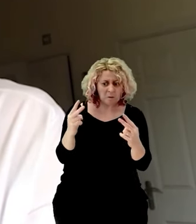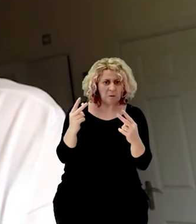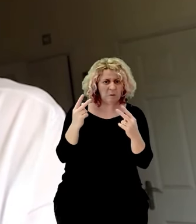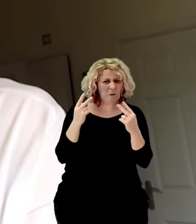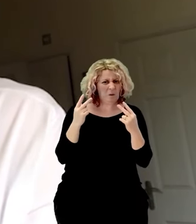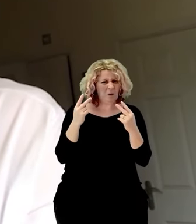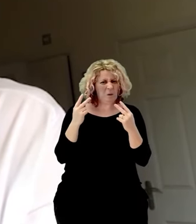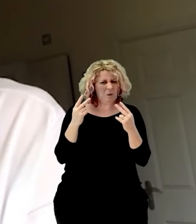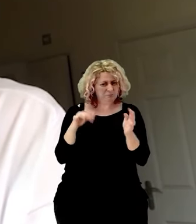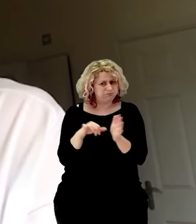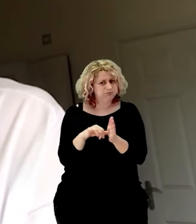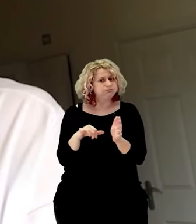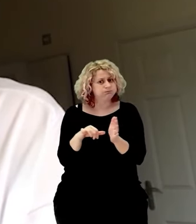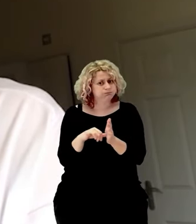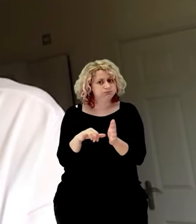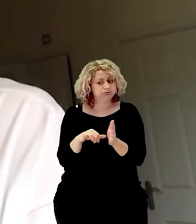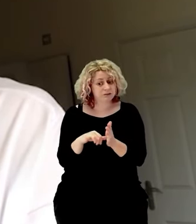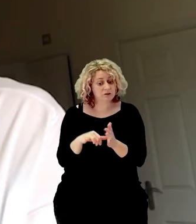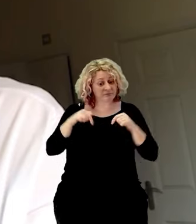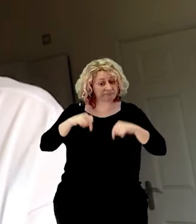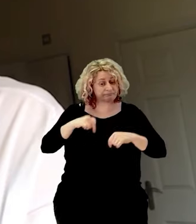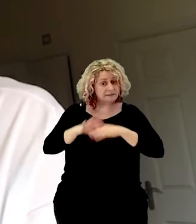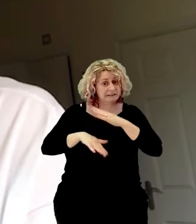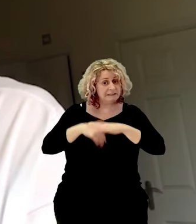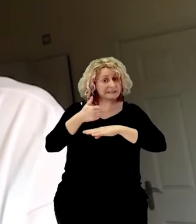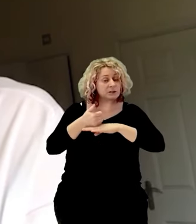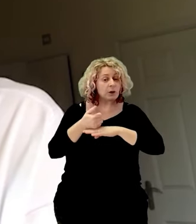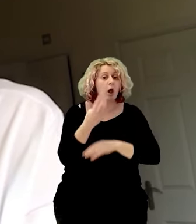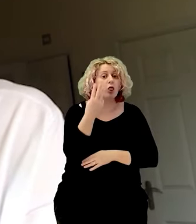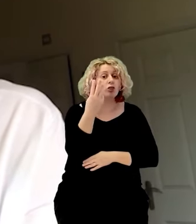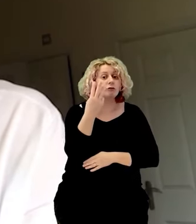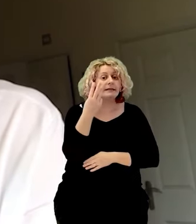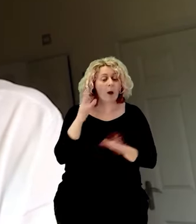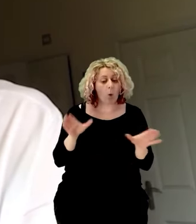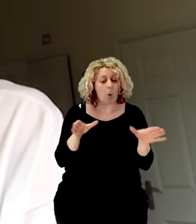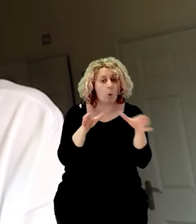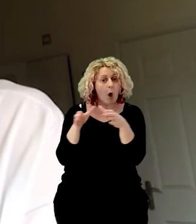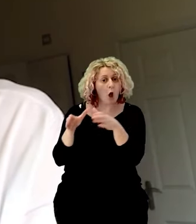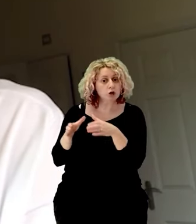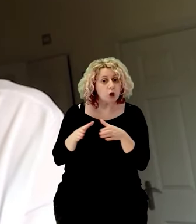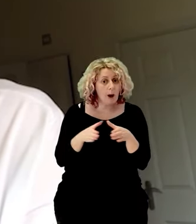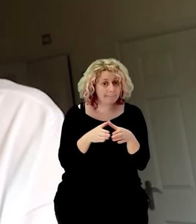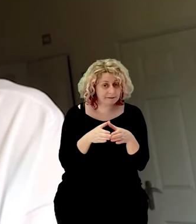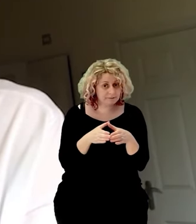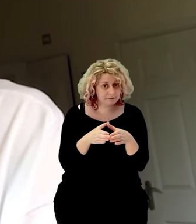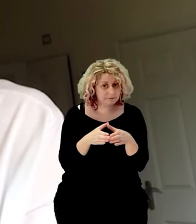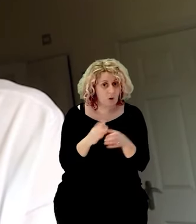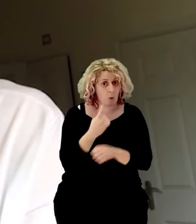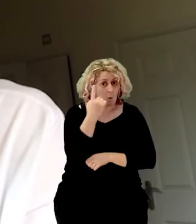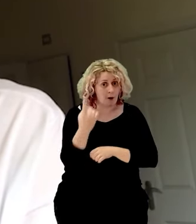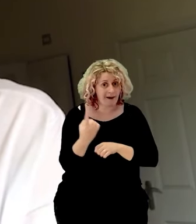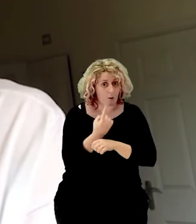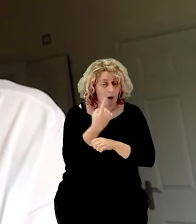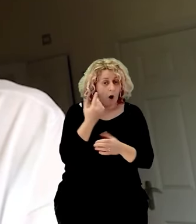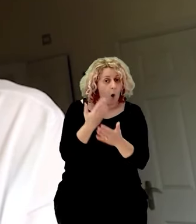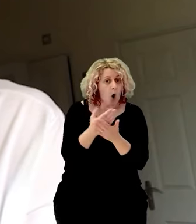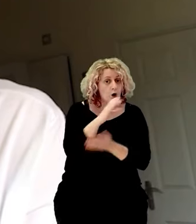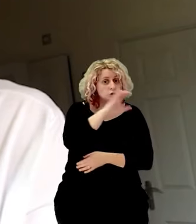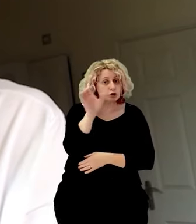really difficult. The rules of the game have completely changed. So for us to have been able to run 3 workshops via Zoom, an hour each,